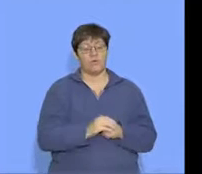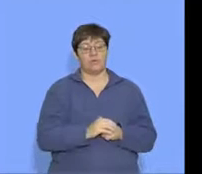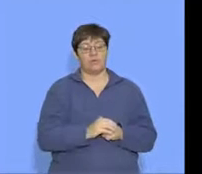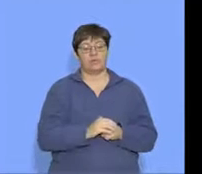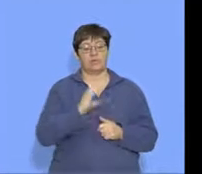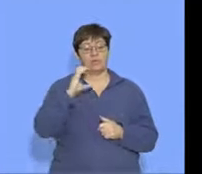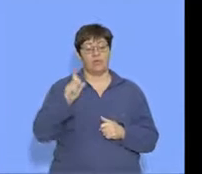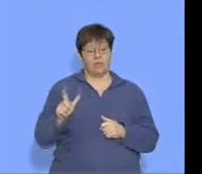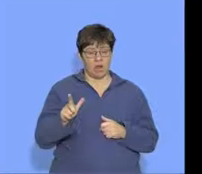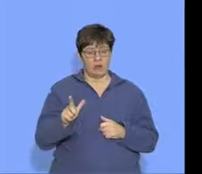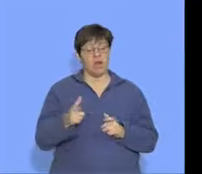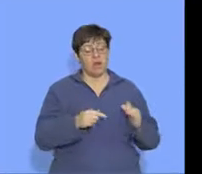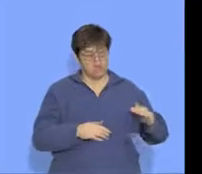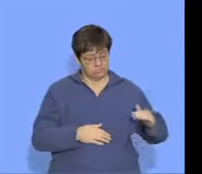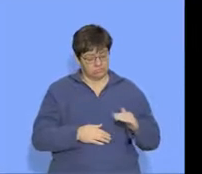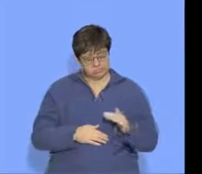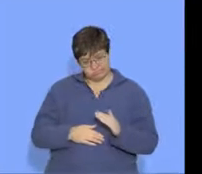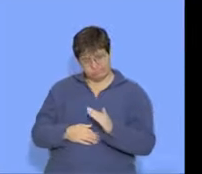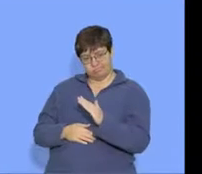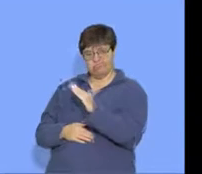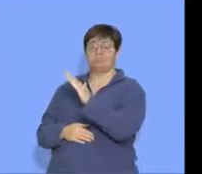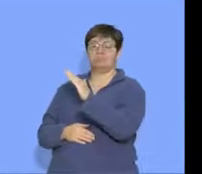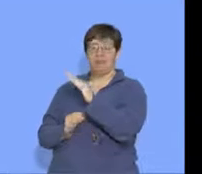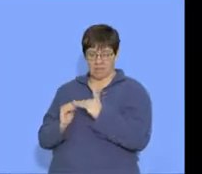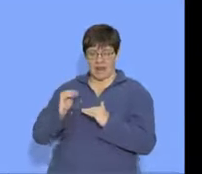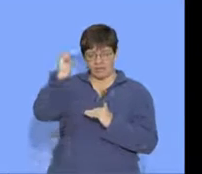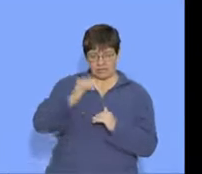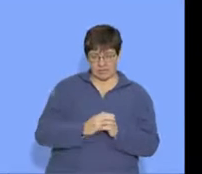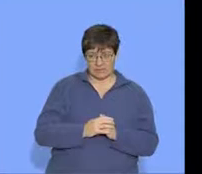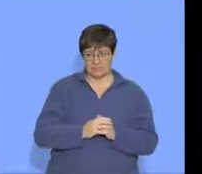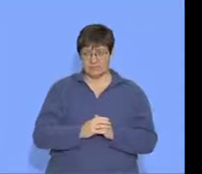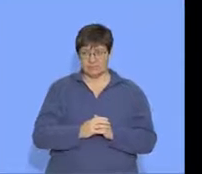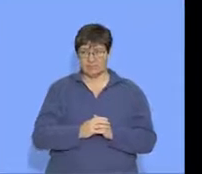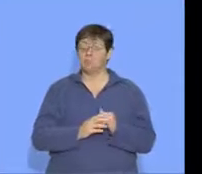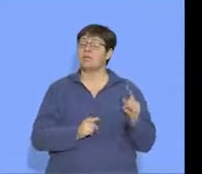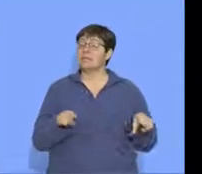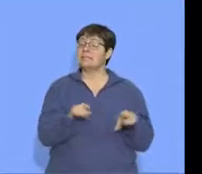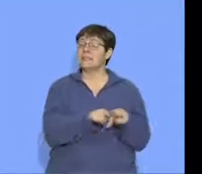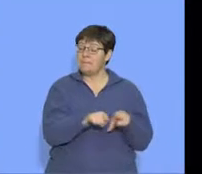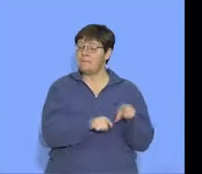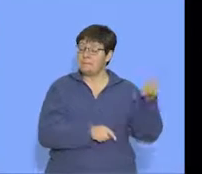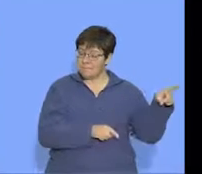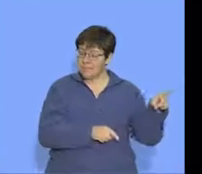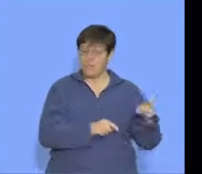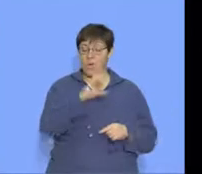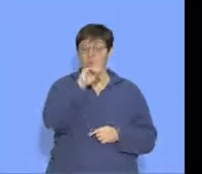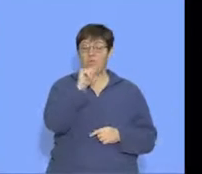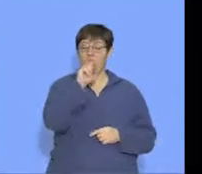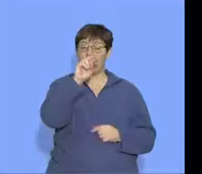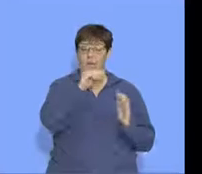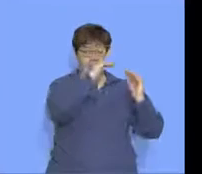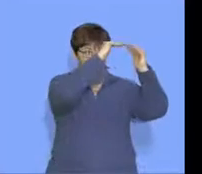the chlorine concentration, and that is followed simultaneously with a decrease in